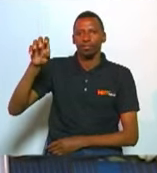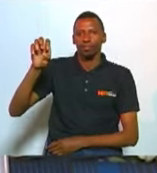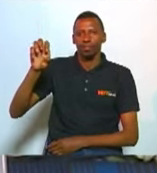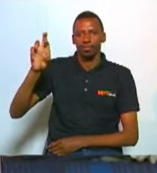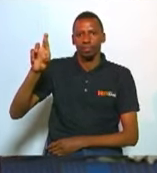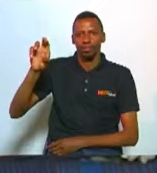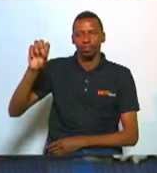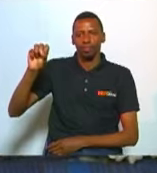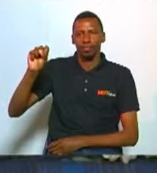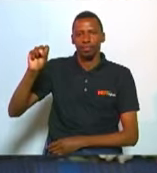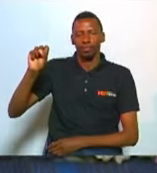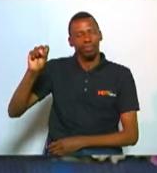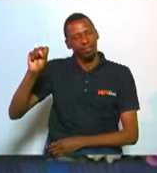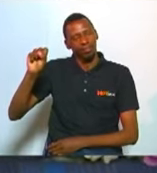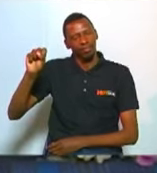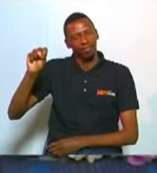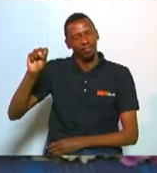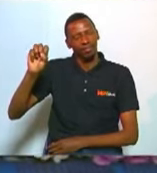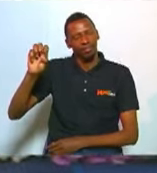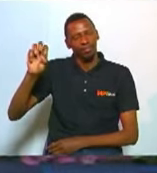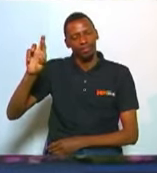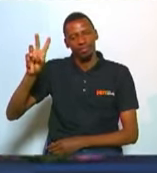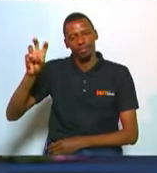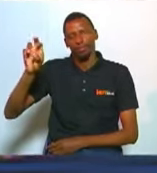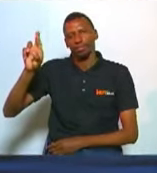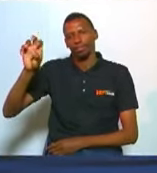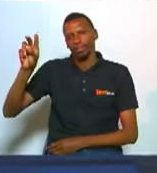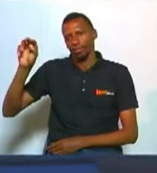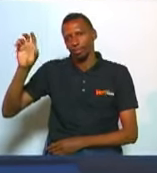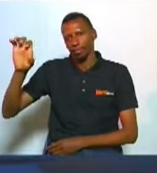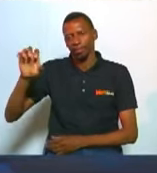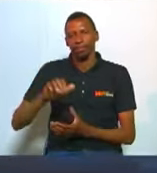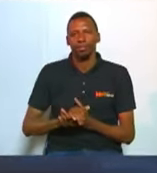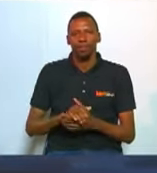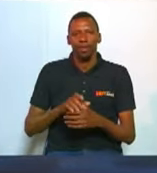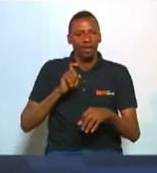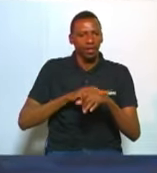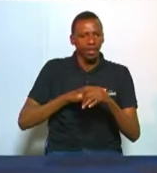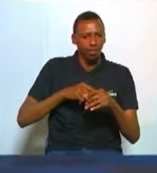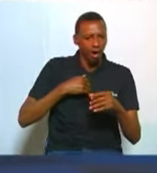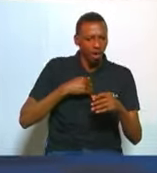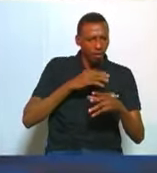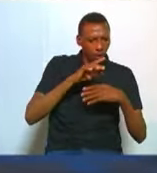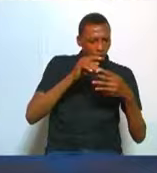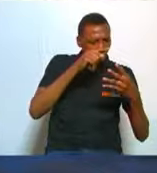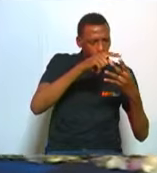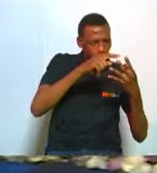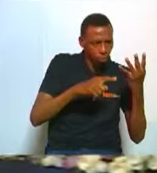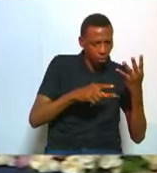I think if we'll have all these things, divorce rate will go down.